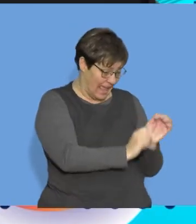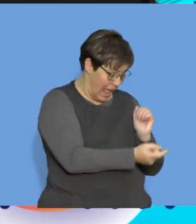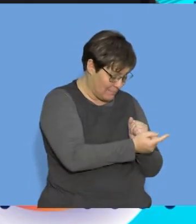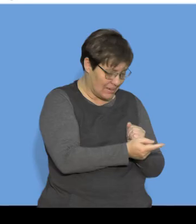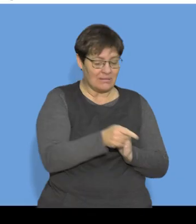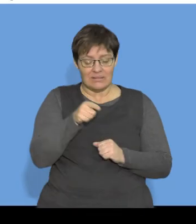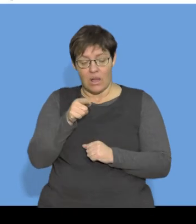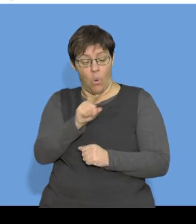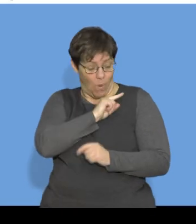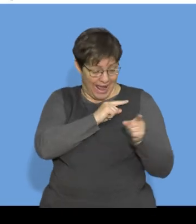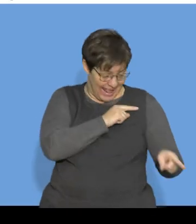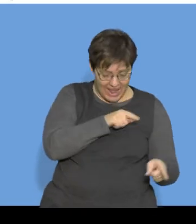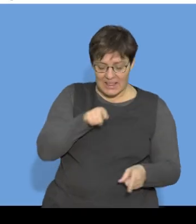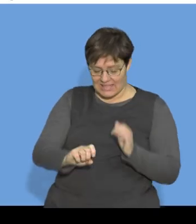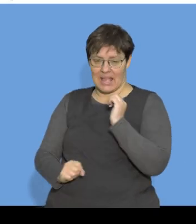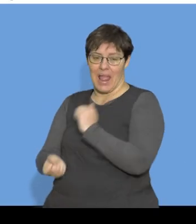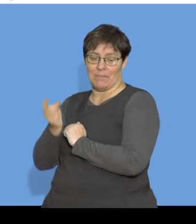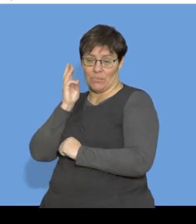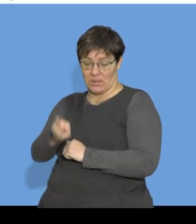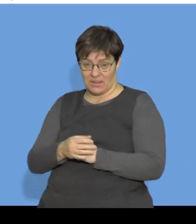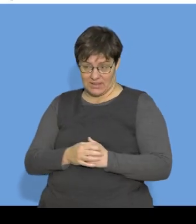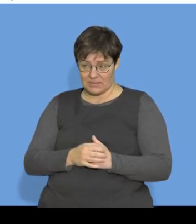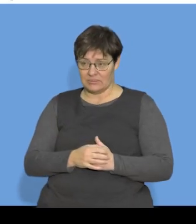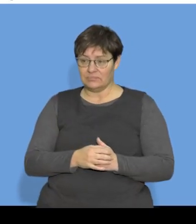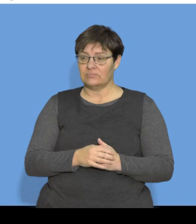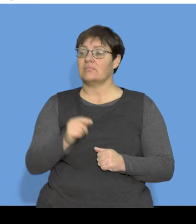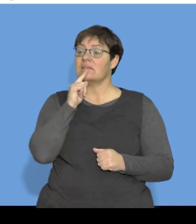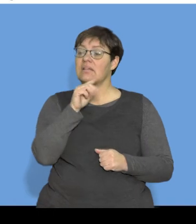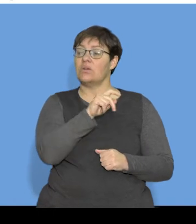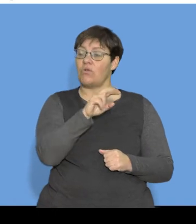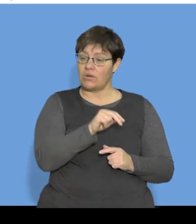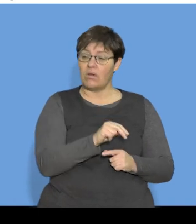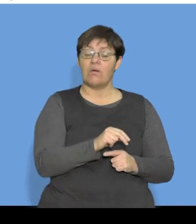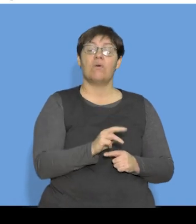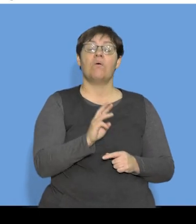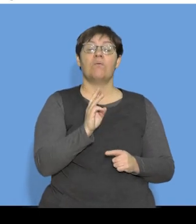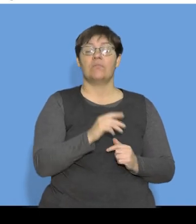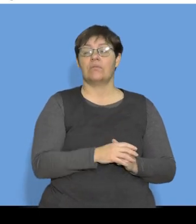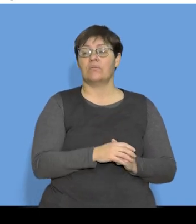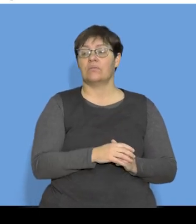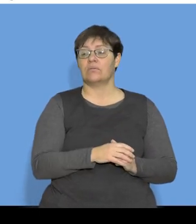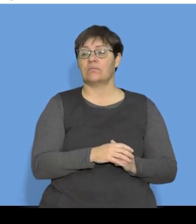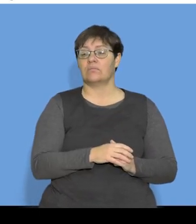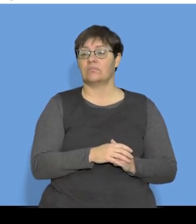effect. So let's look at the answer here. The sensory neuron